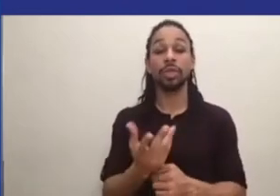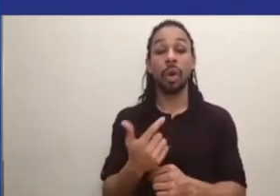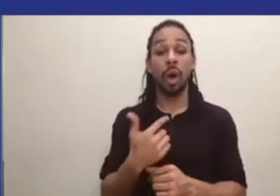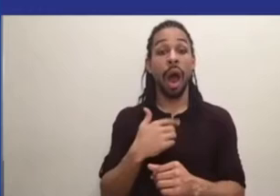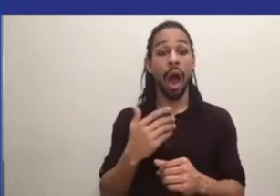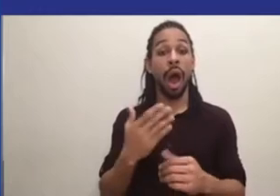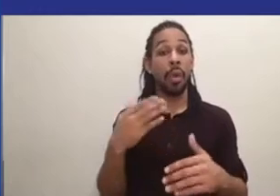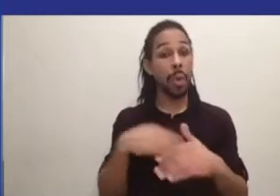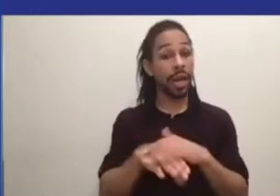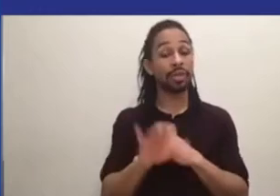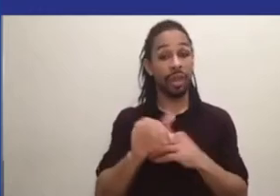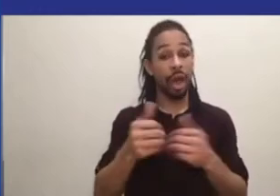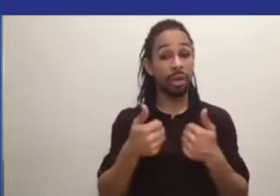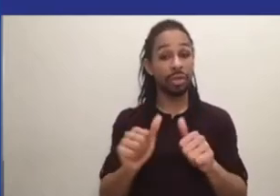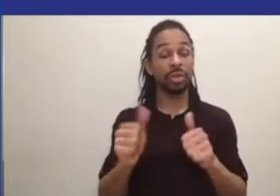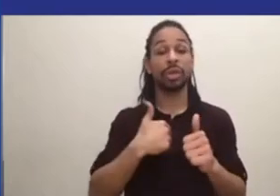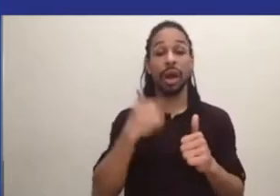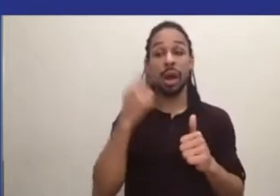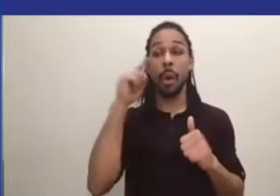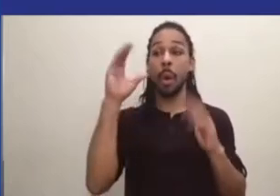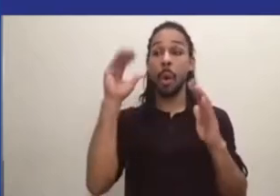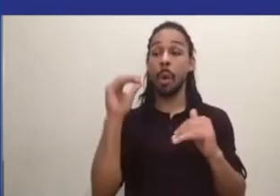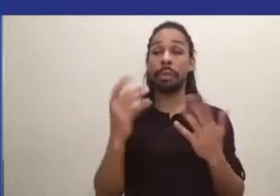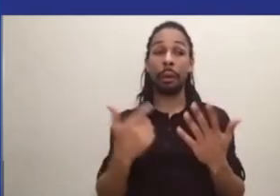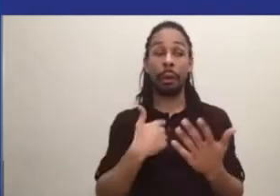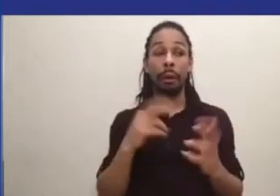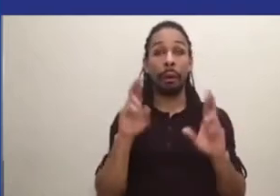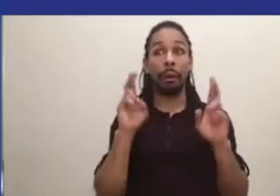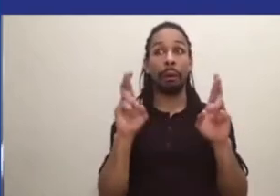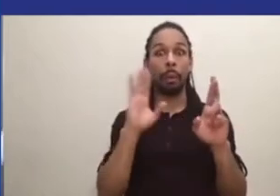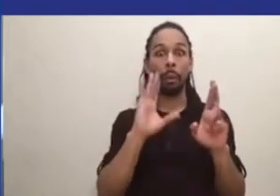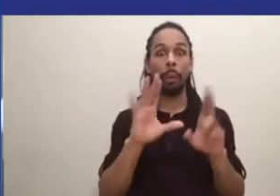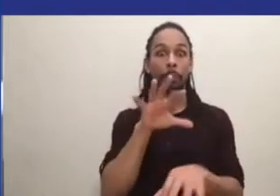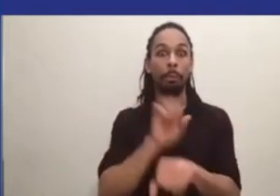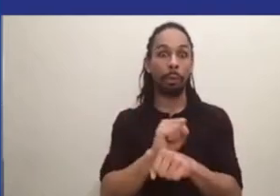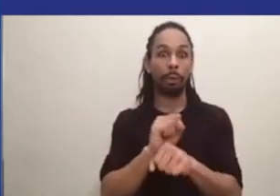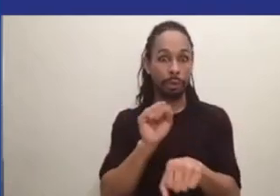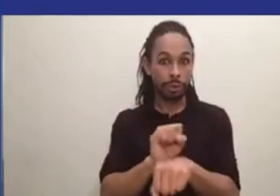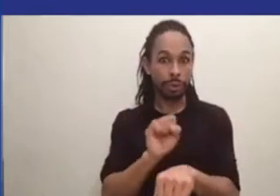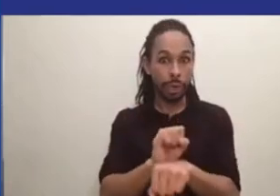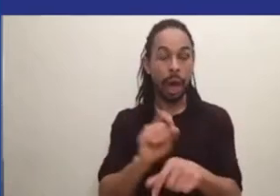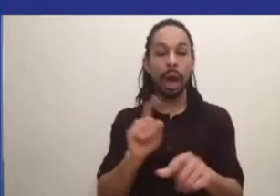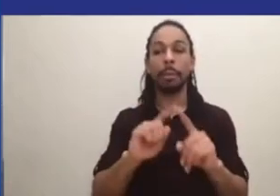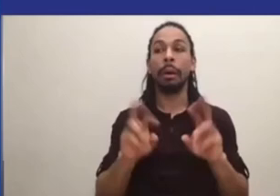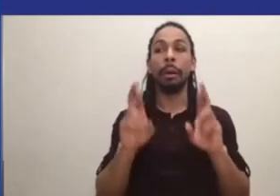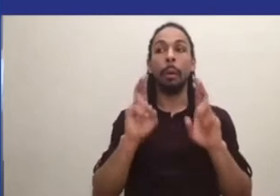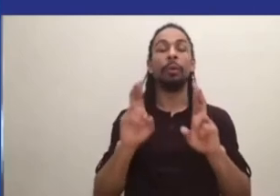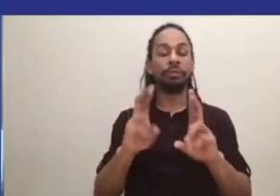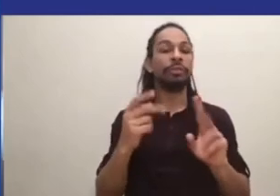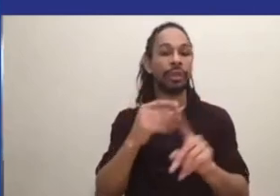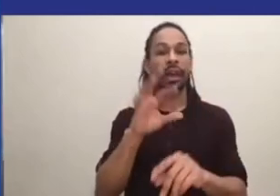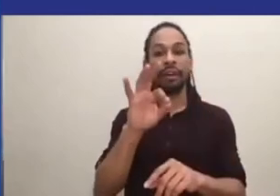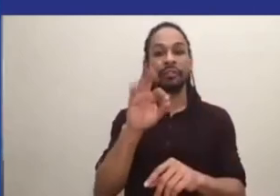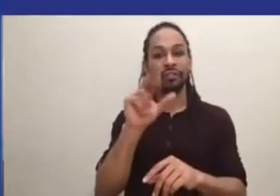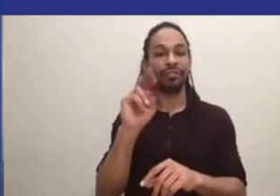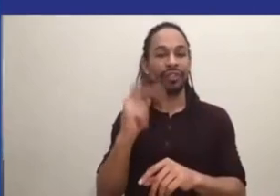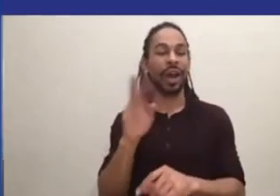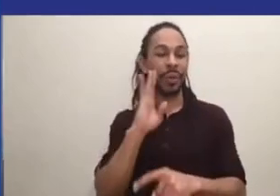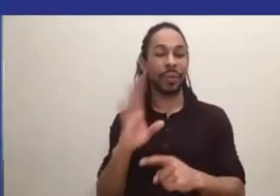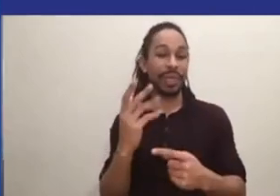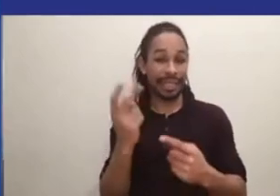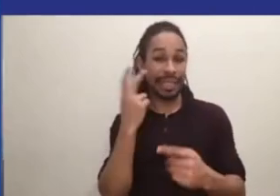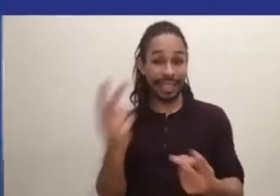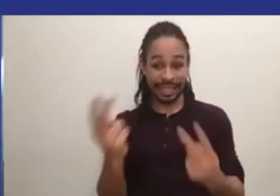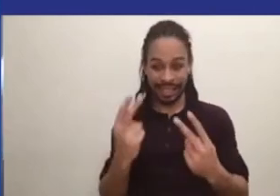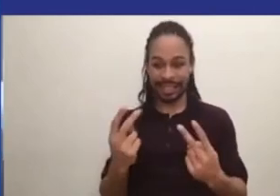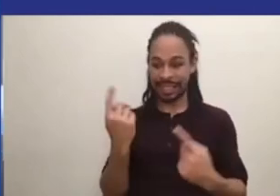that, you know, not necessarily I booked the job, but hopefully Frank would see something that I can offer something to his